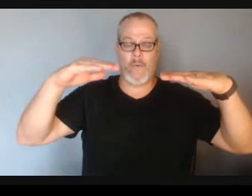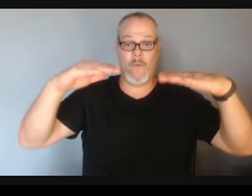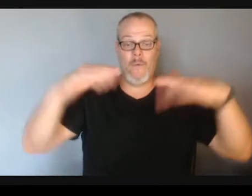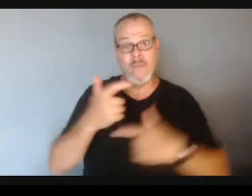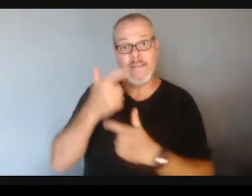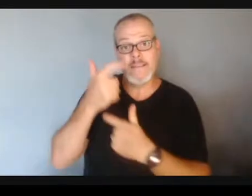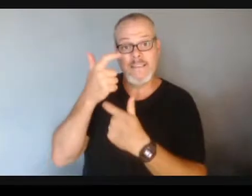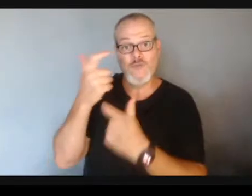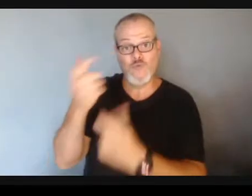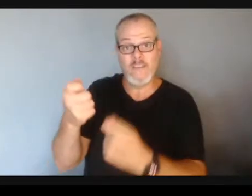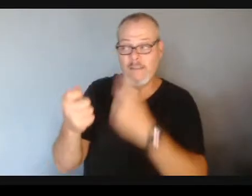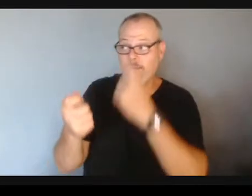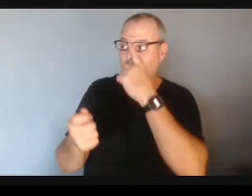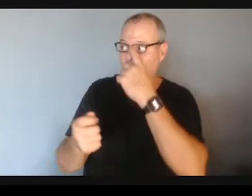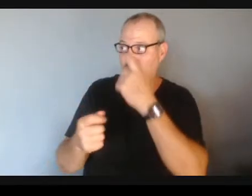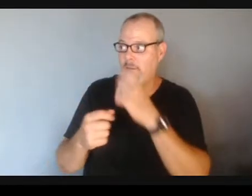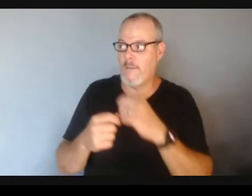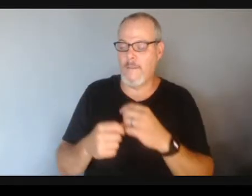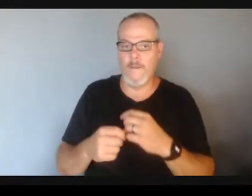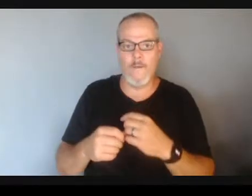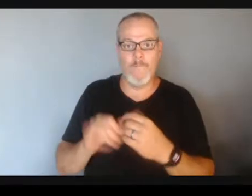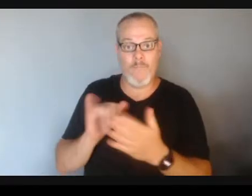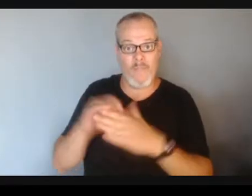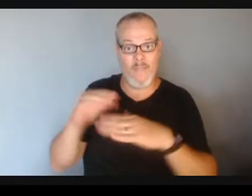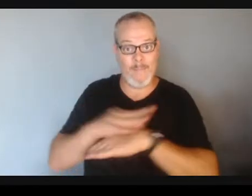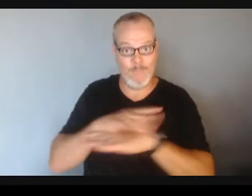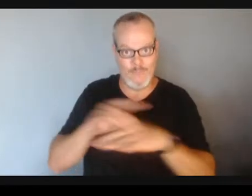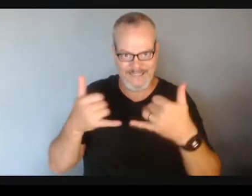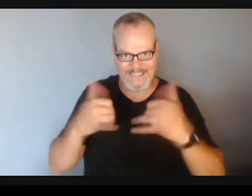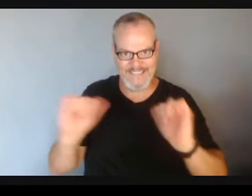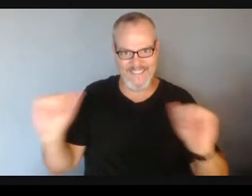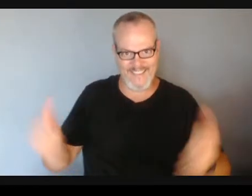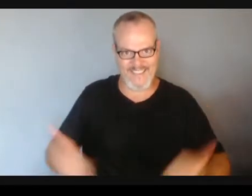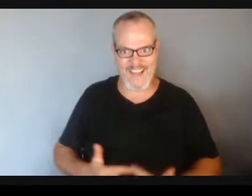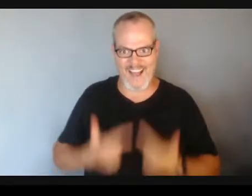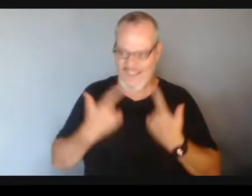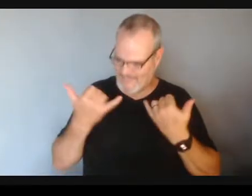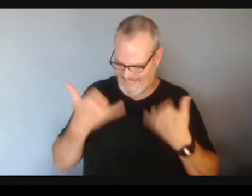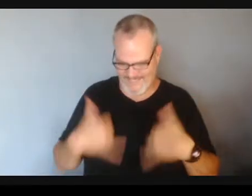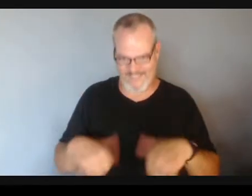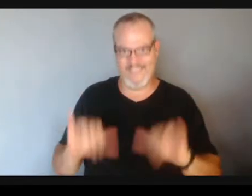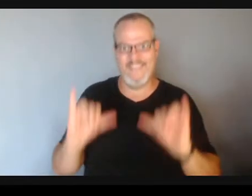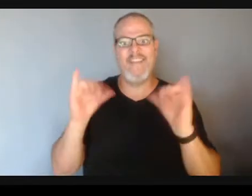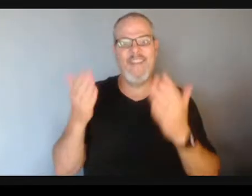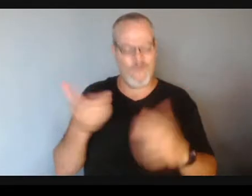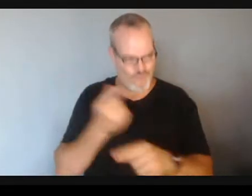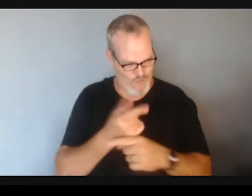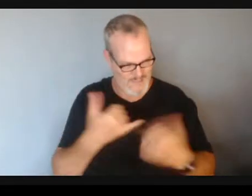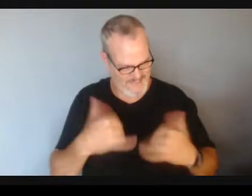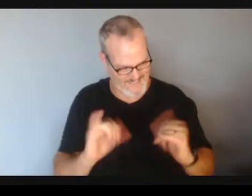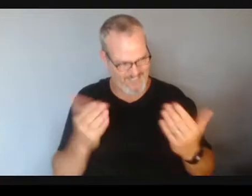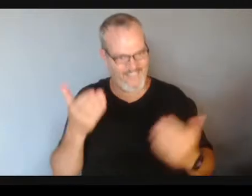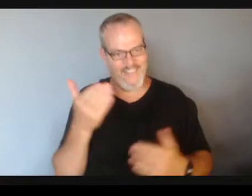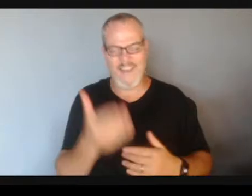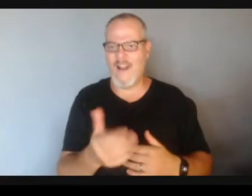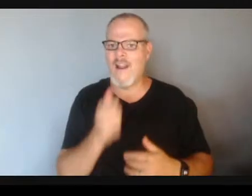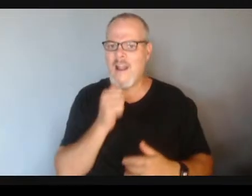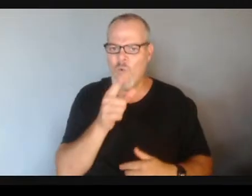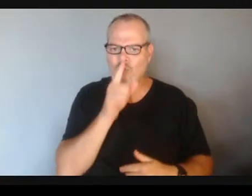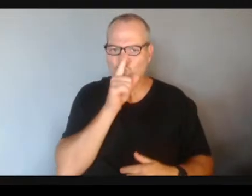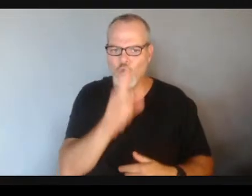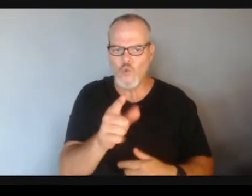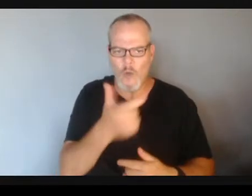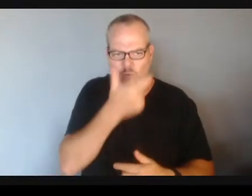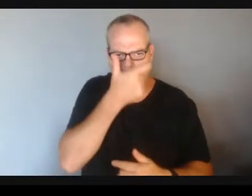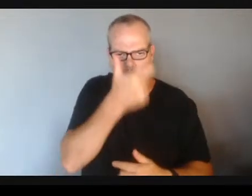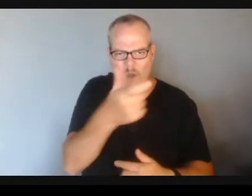interesting that beach is still alive. Yeah, Lou? Yeah, it's still there, hanging in there. I wasn't sure. I was watching those